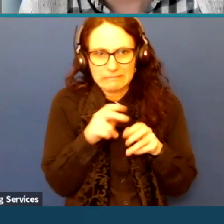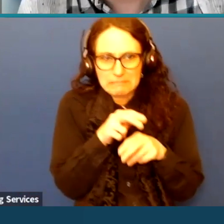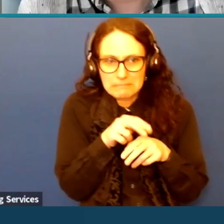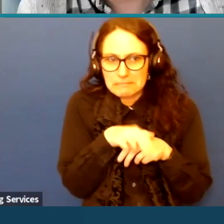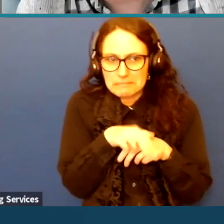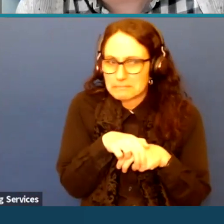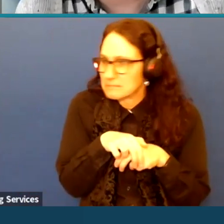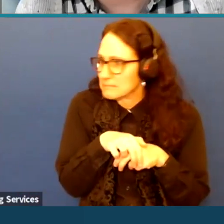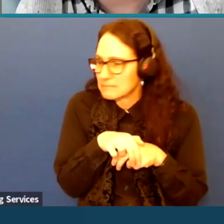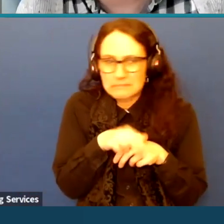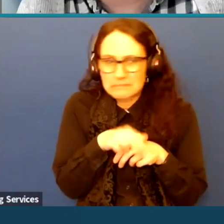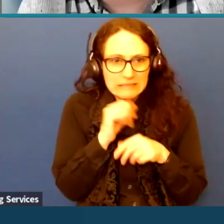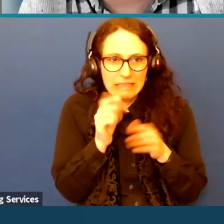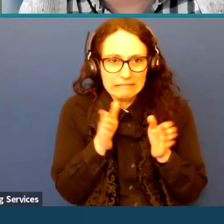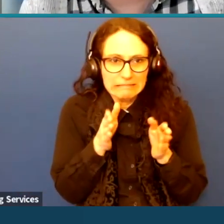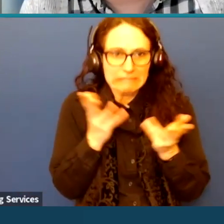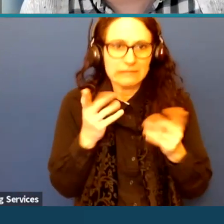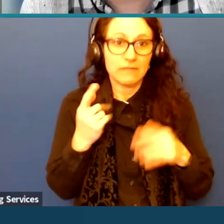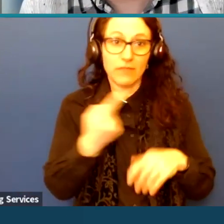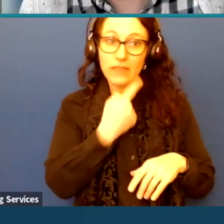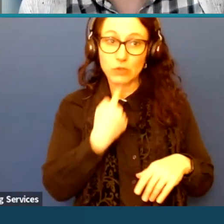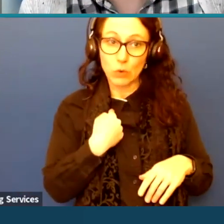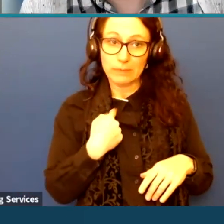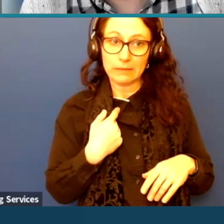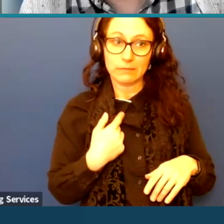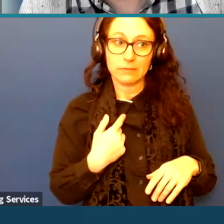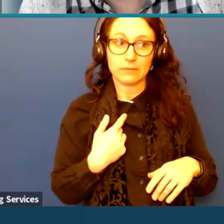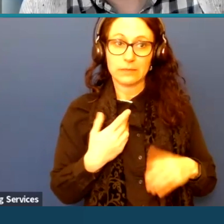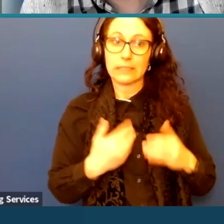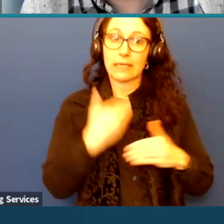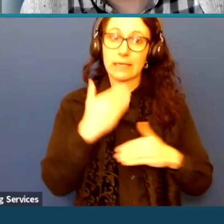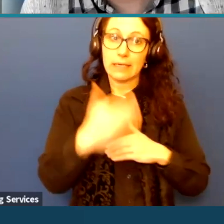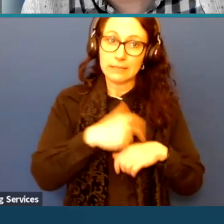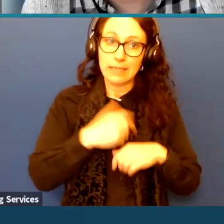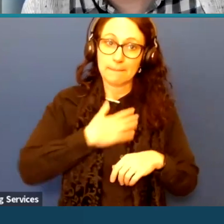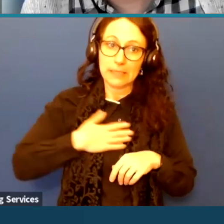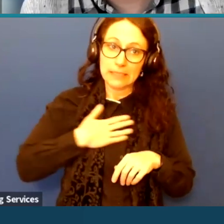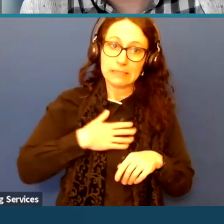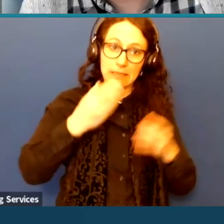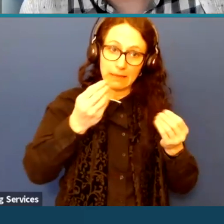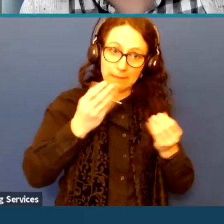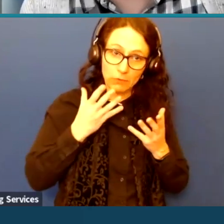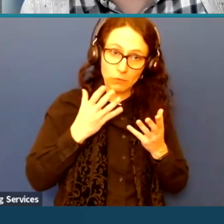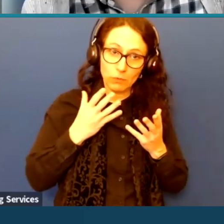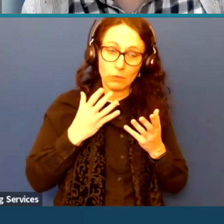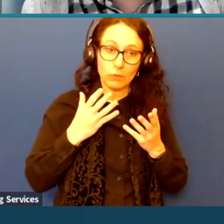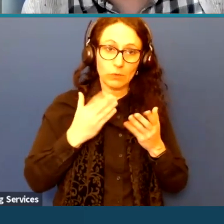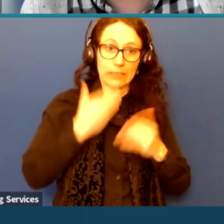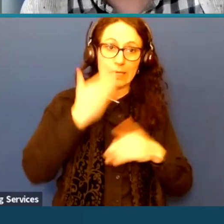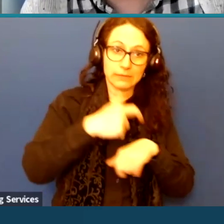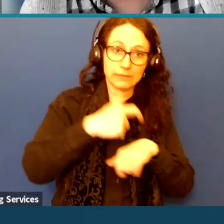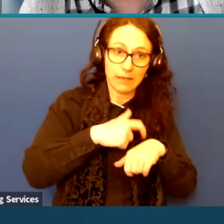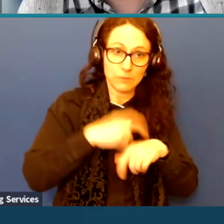I was told, next time, please let us know so we can accommodate you. And